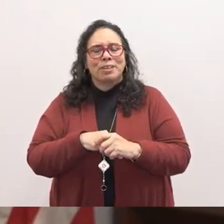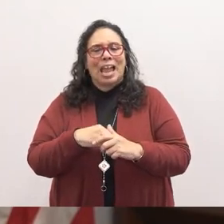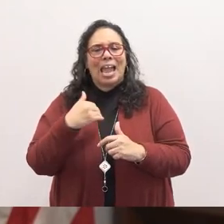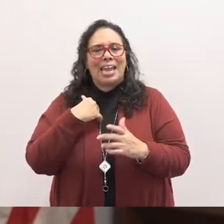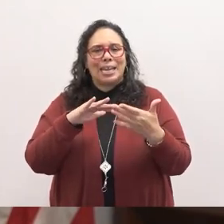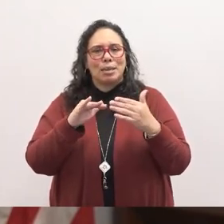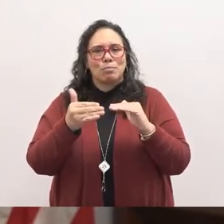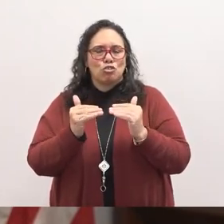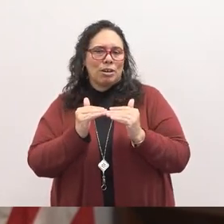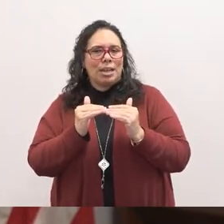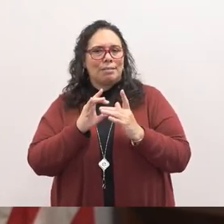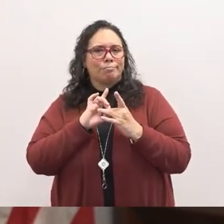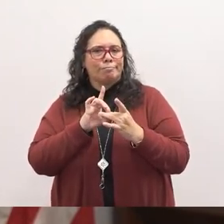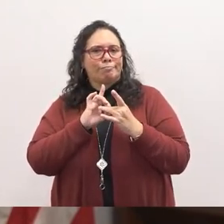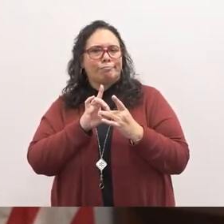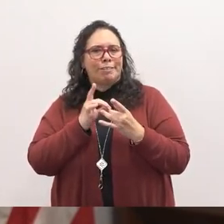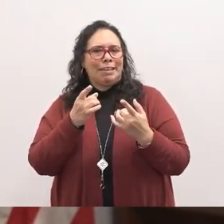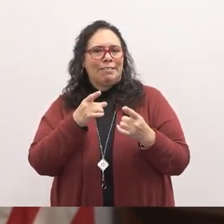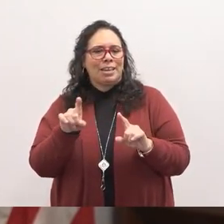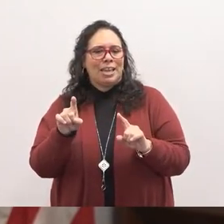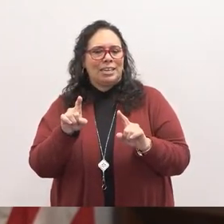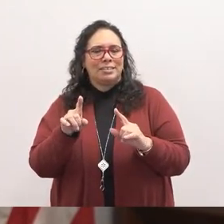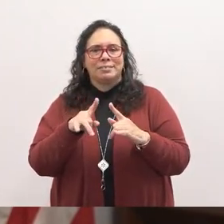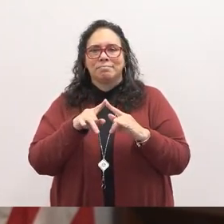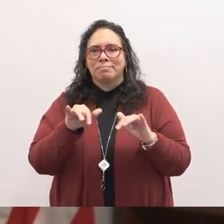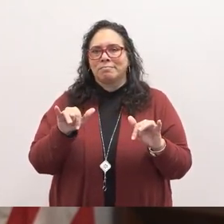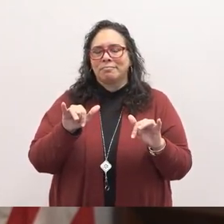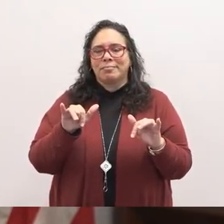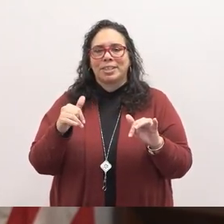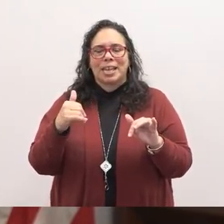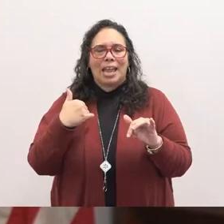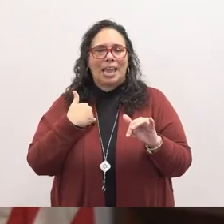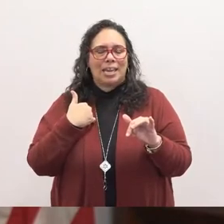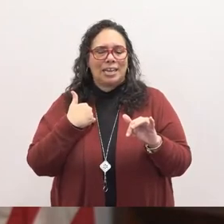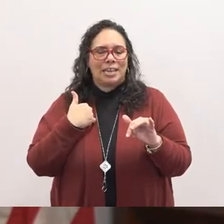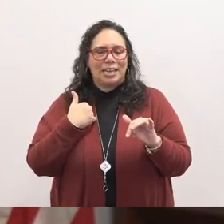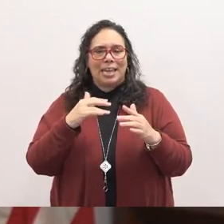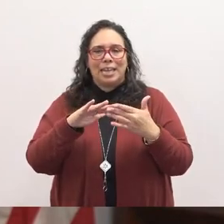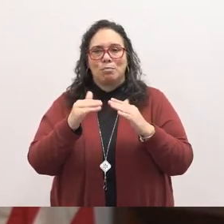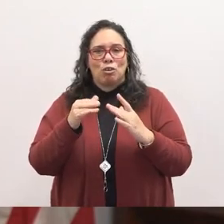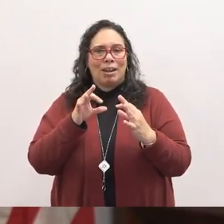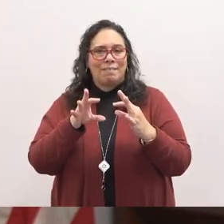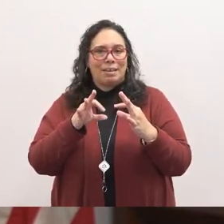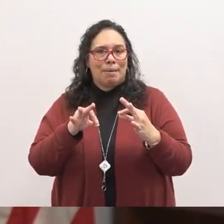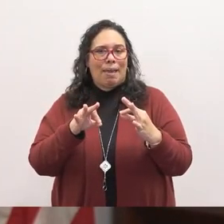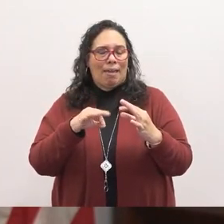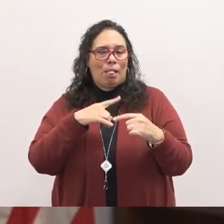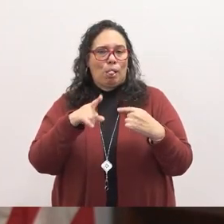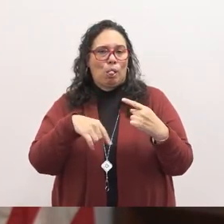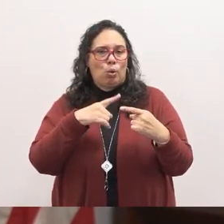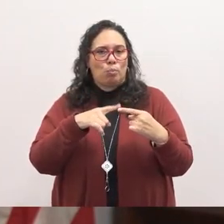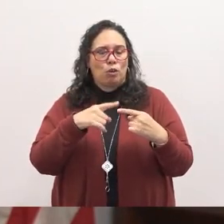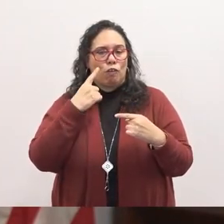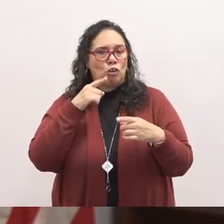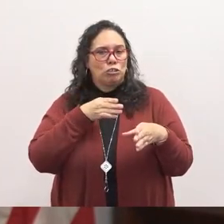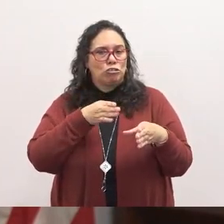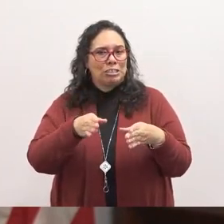community building event while we also had our community feedback loop for our strategic